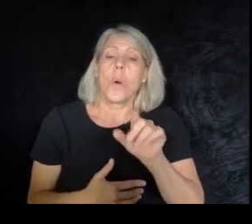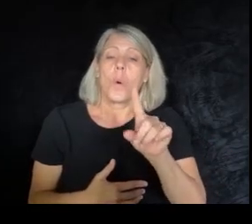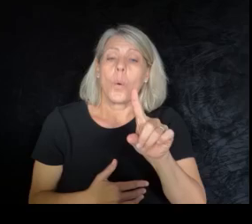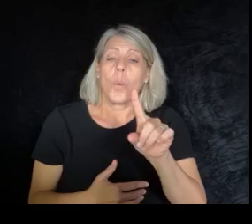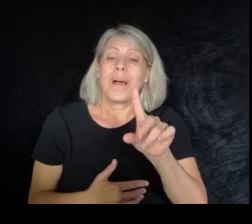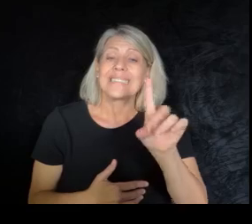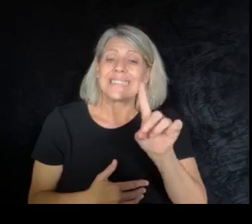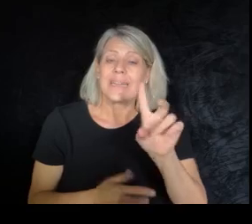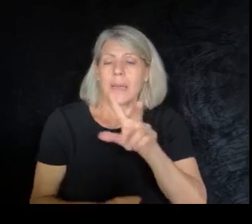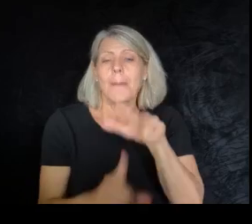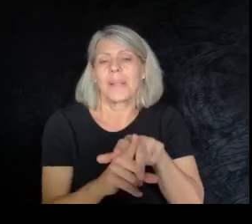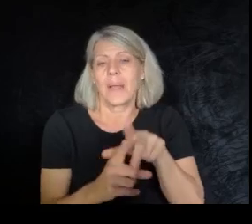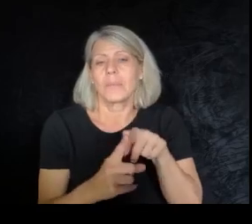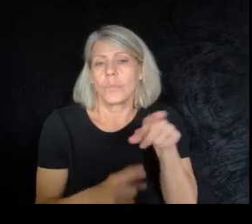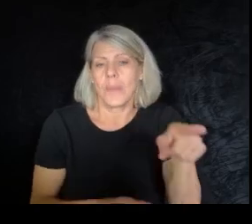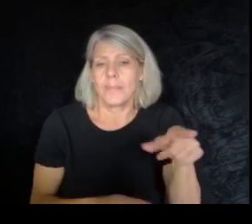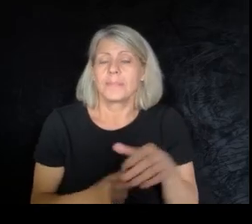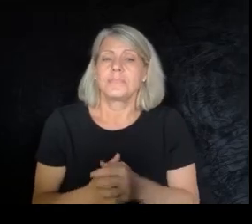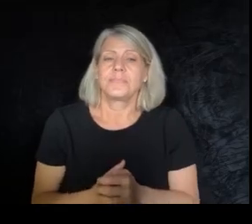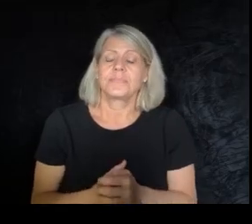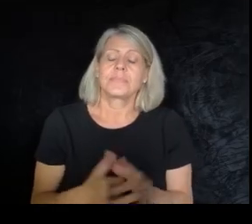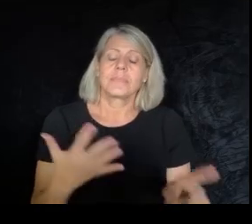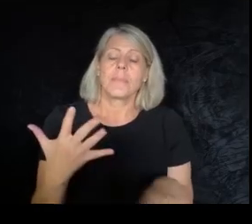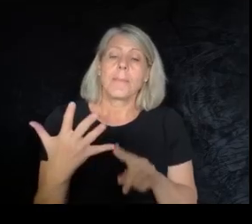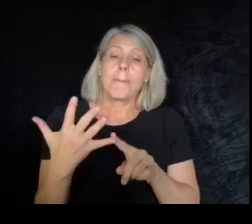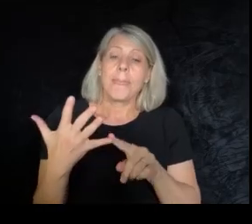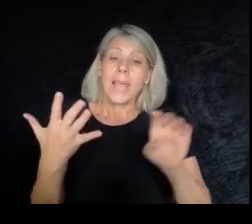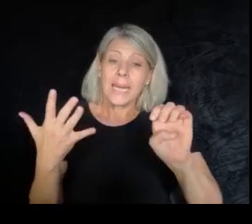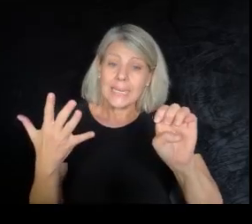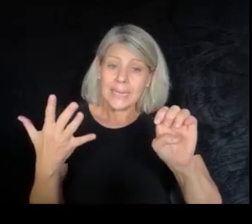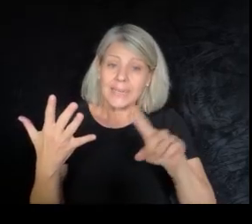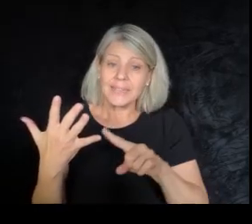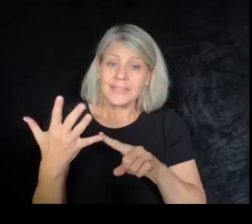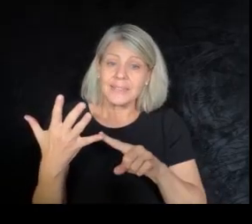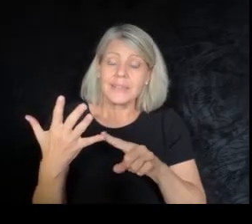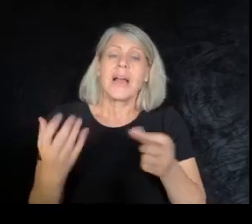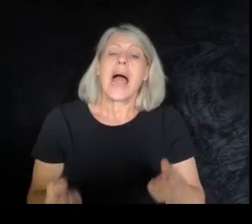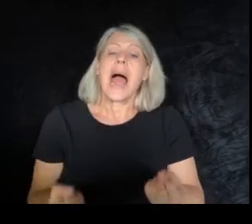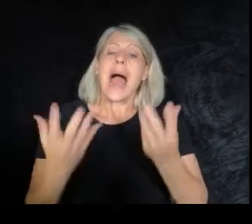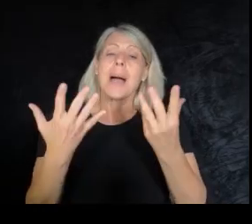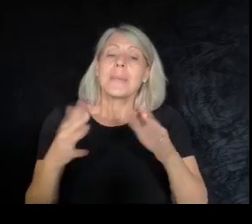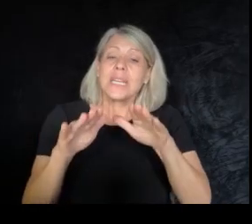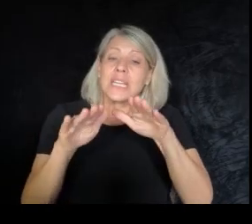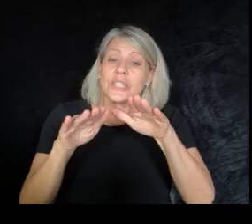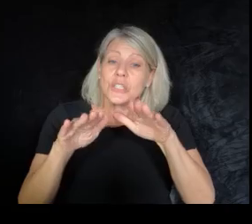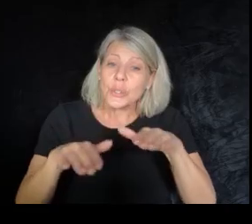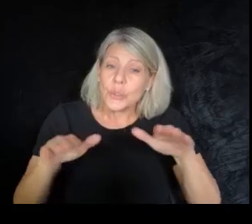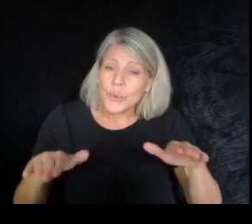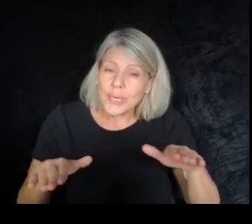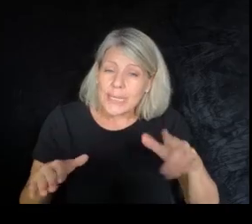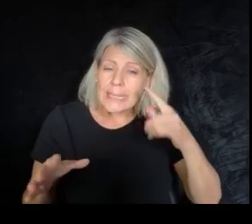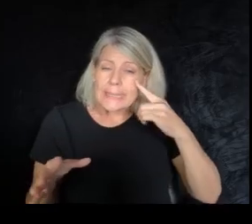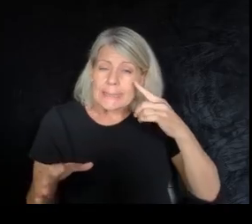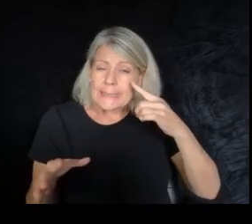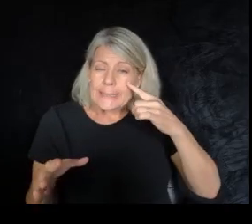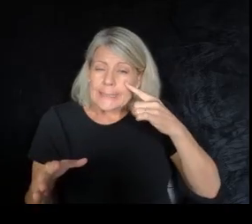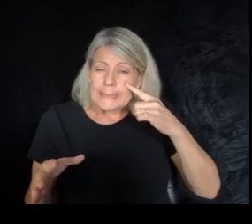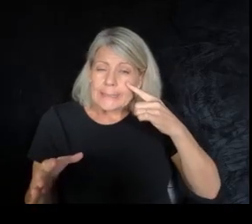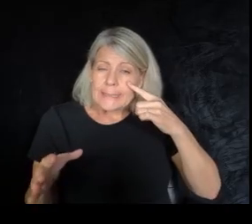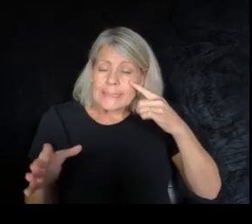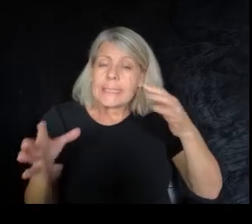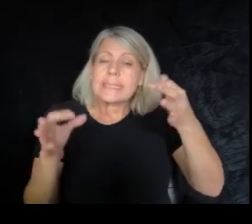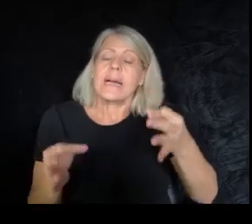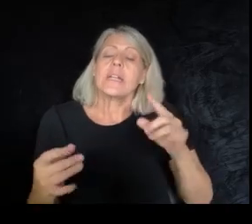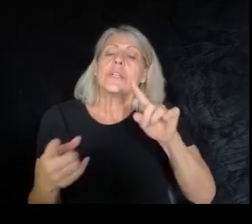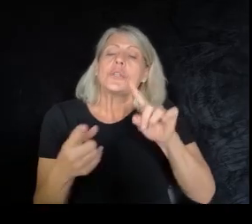300.301D apply. E. Number of children determined to be eligible for